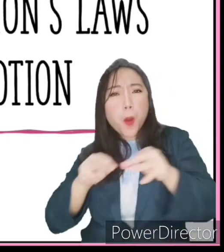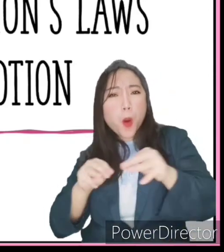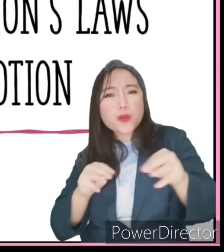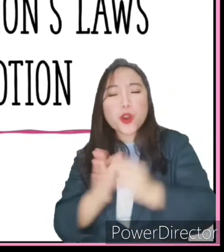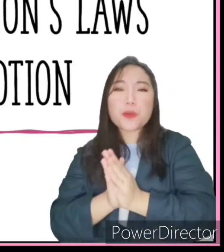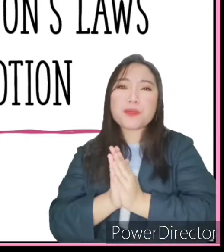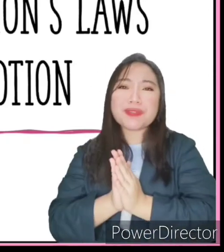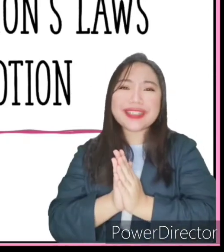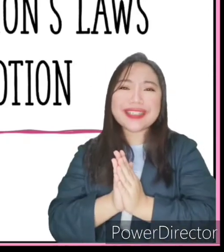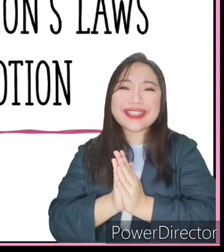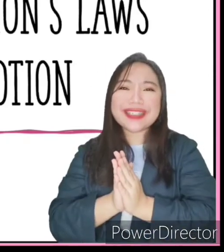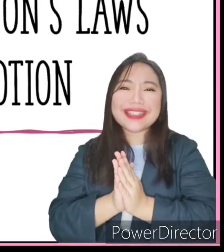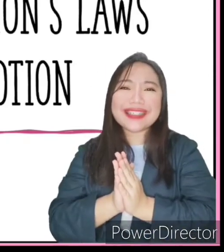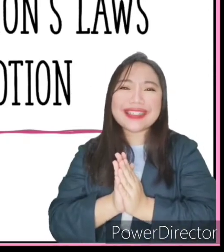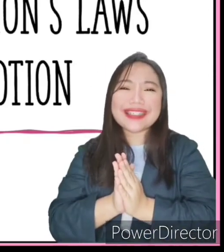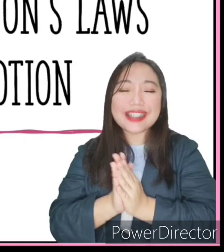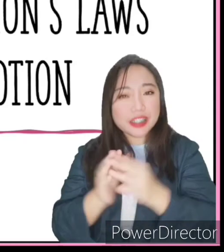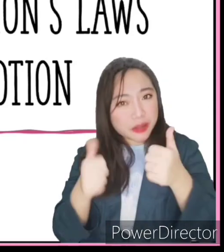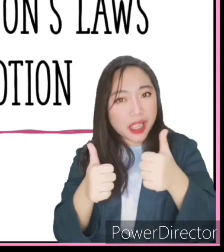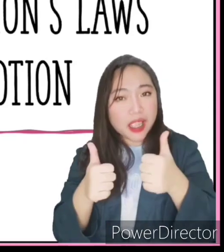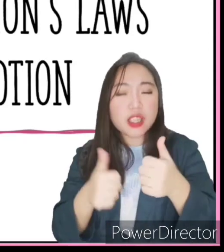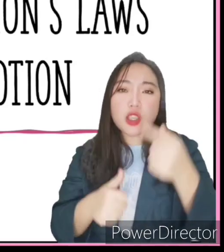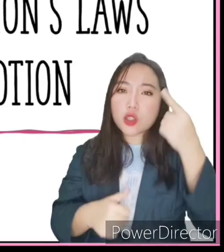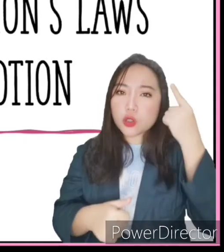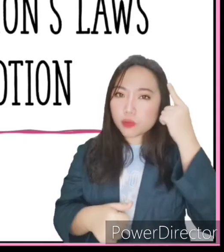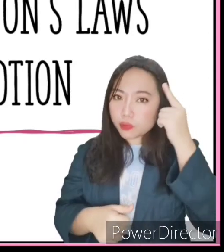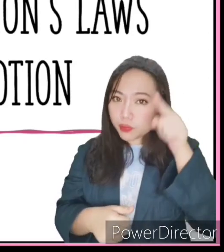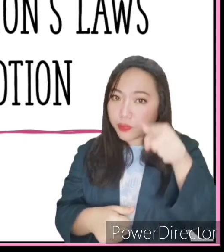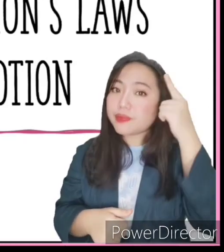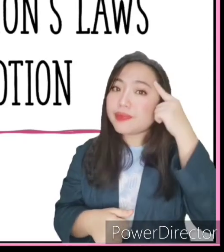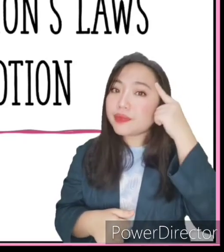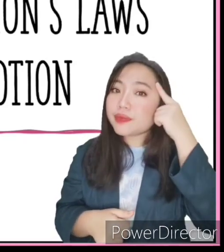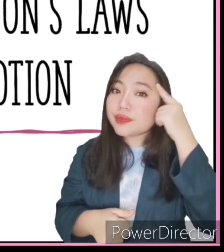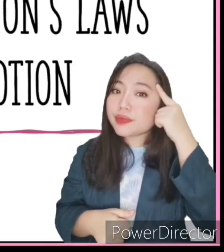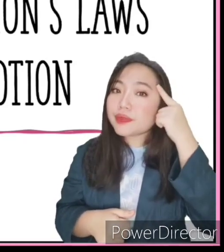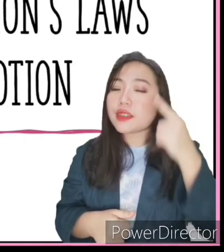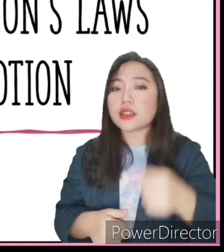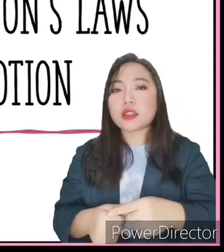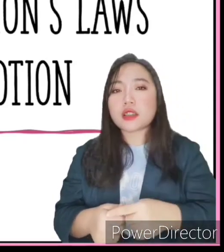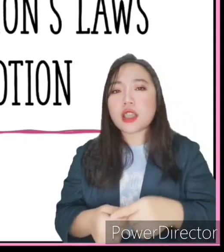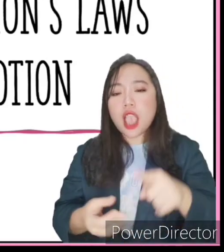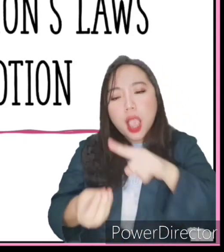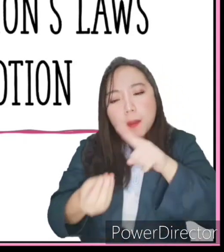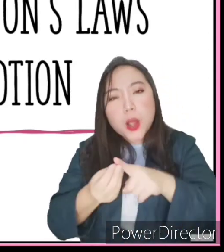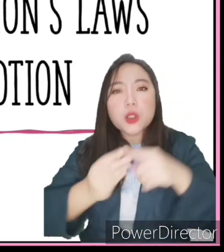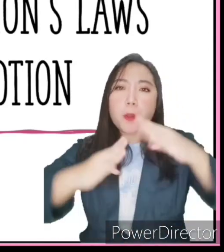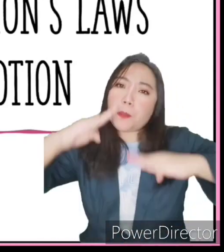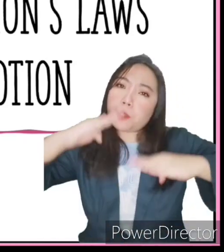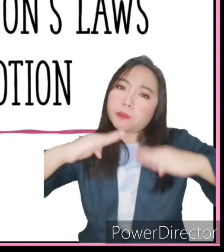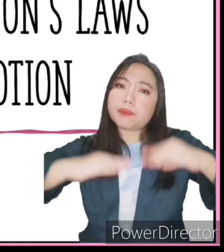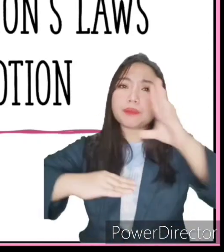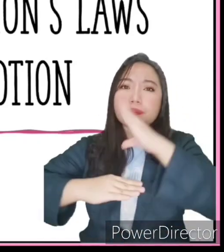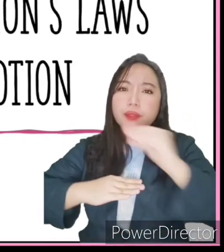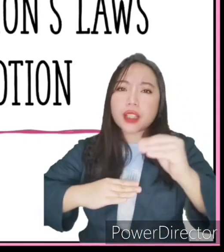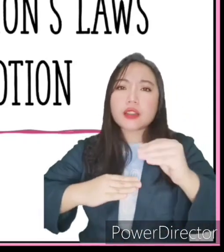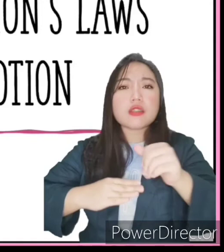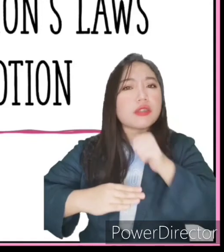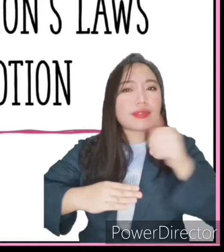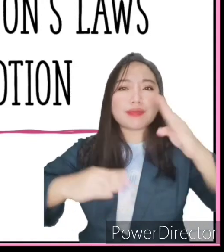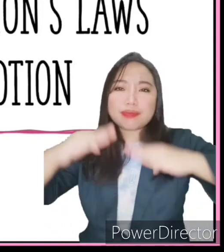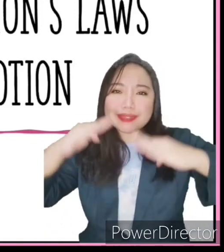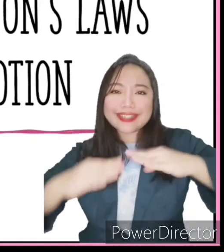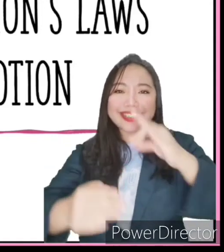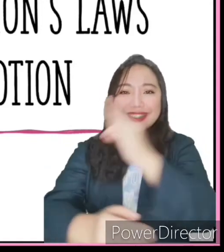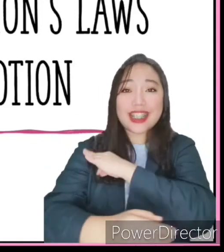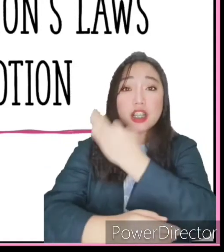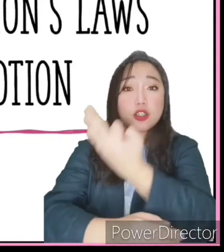motion. Okay? You need to think about balanced and unbalanced